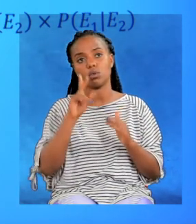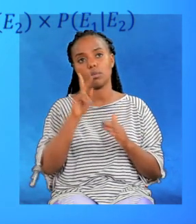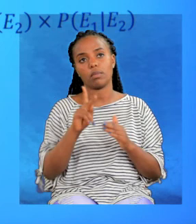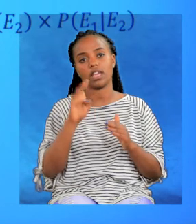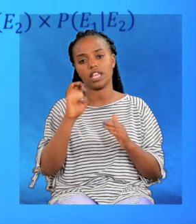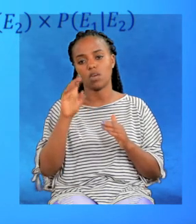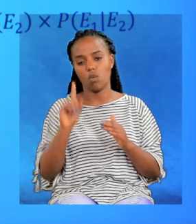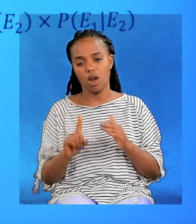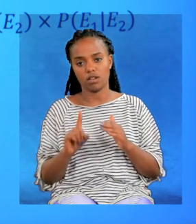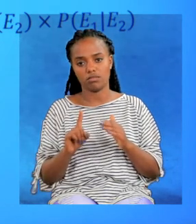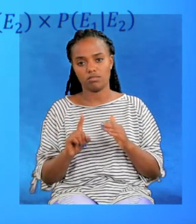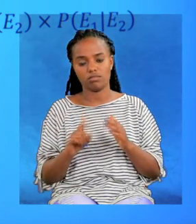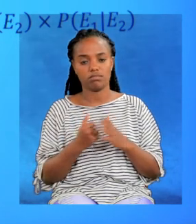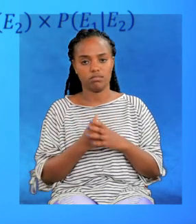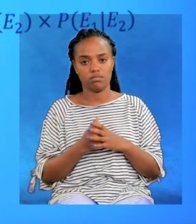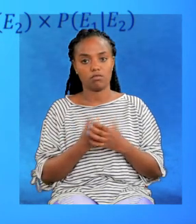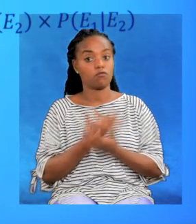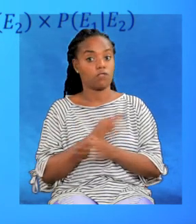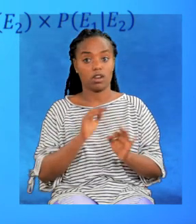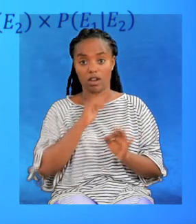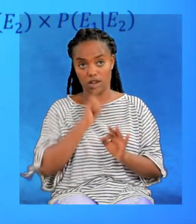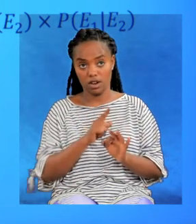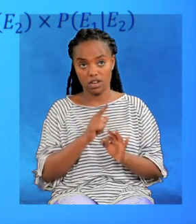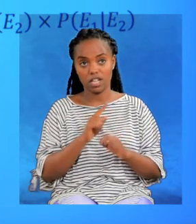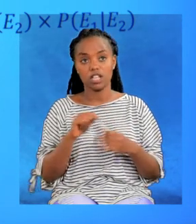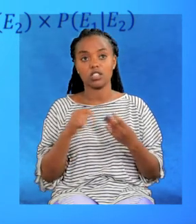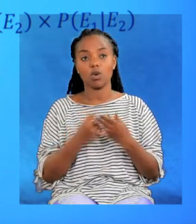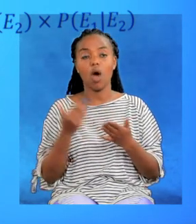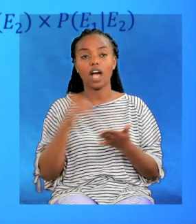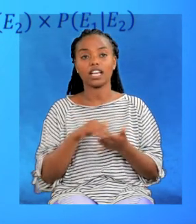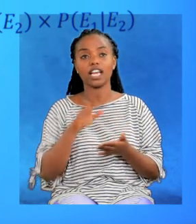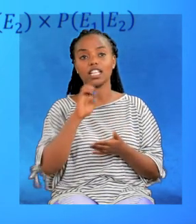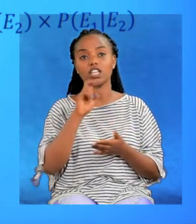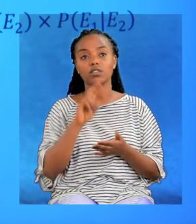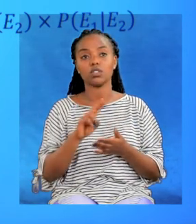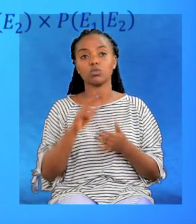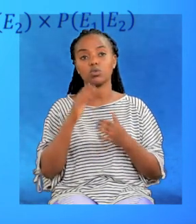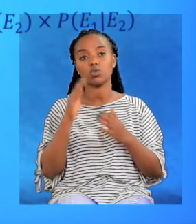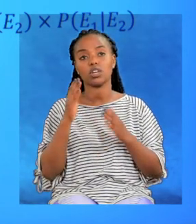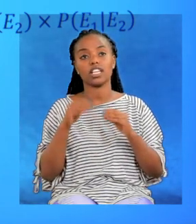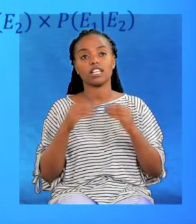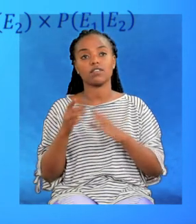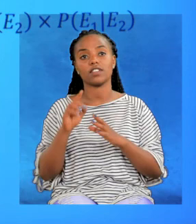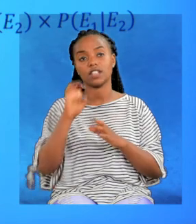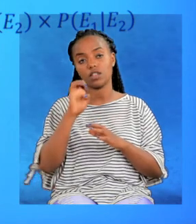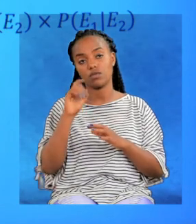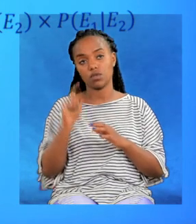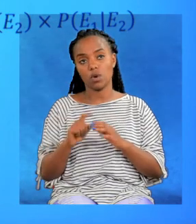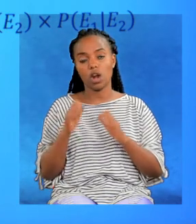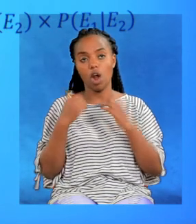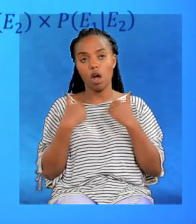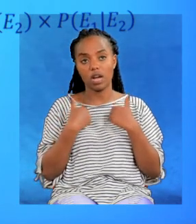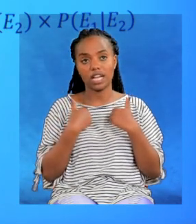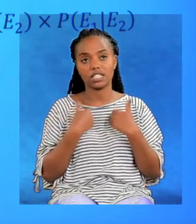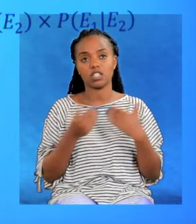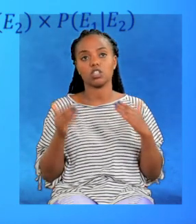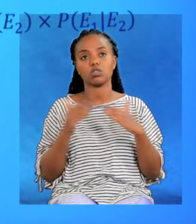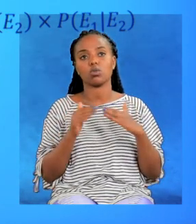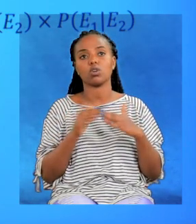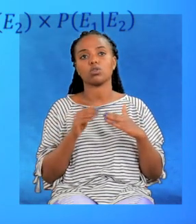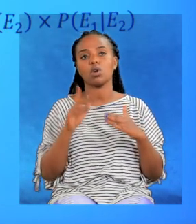they are independent. Again here, probability of event 2, given that event 1 has occurred will be equal